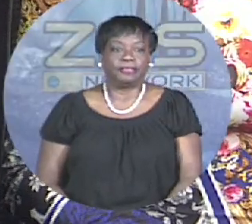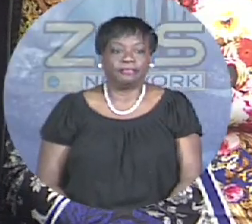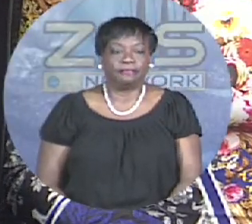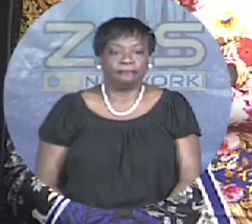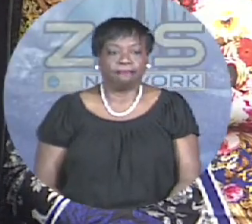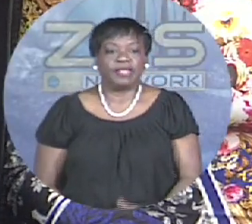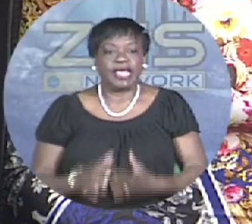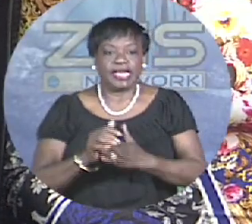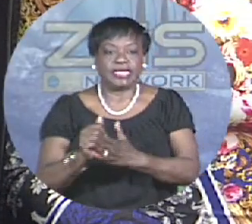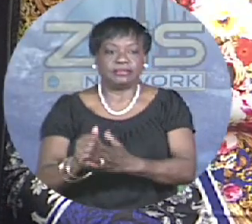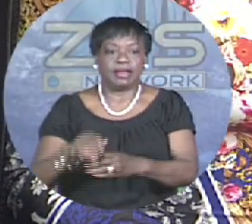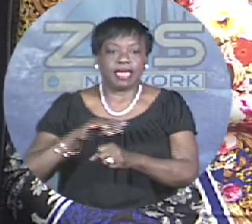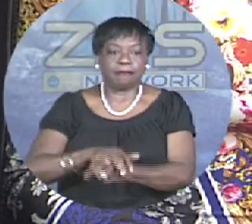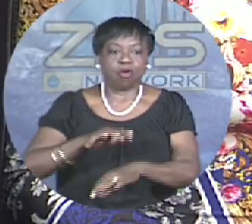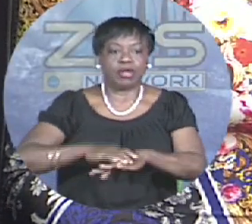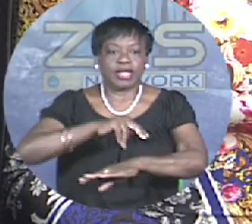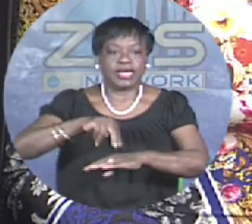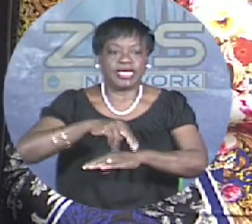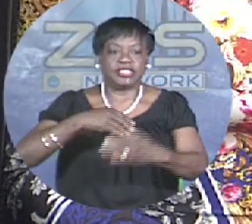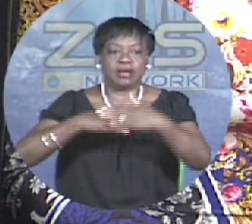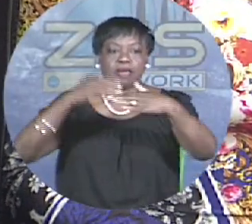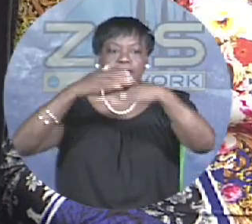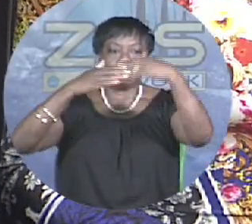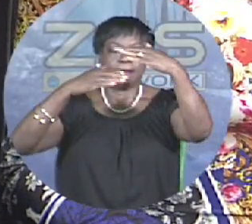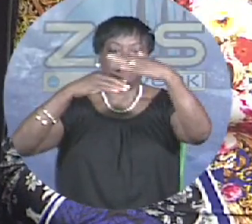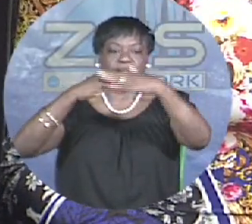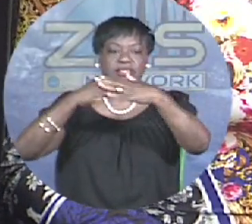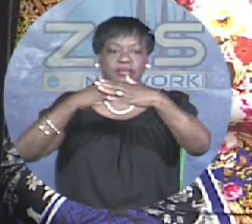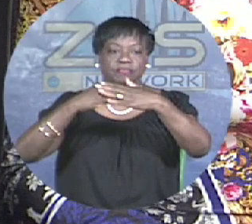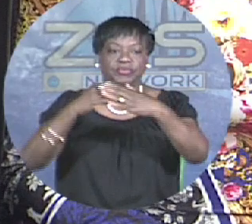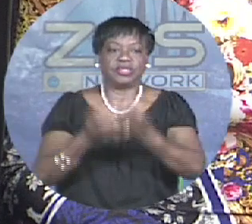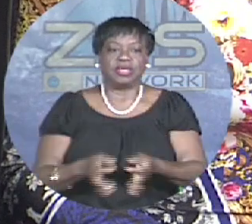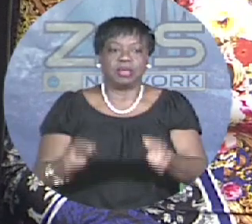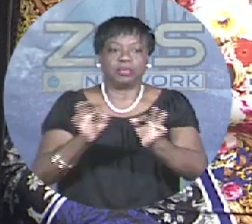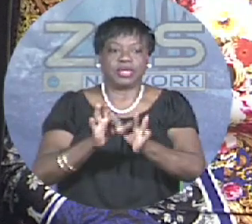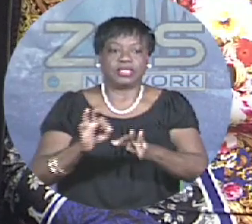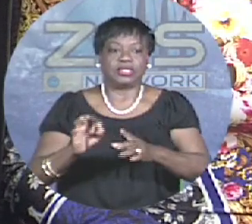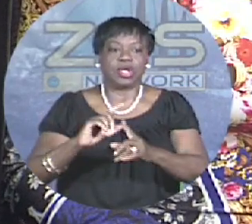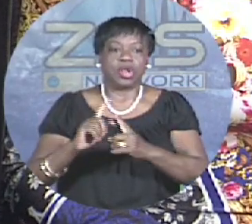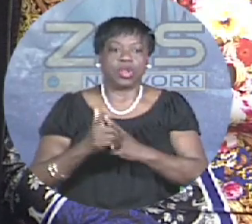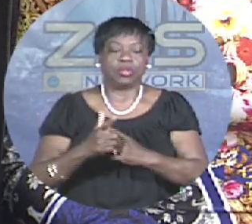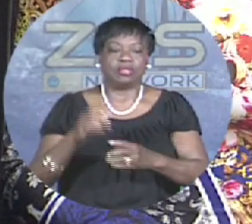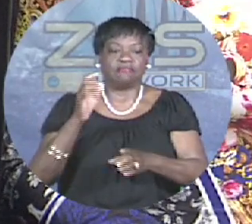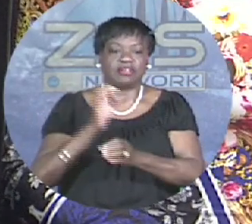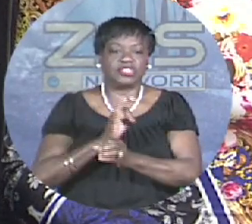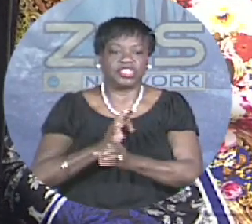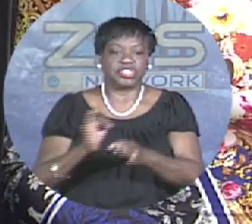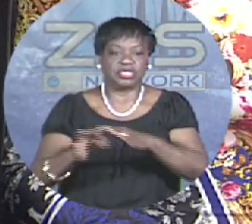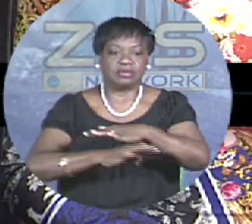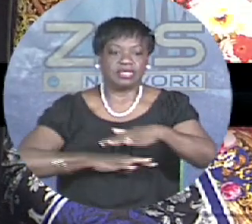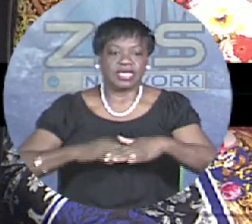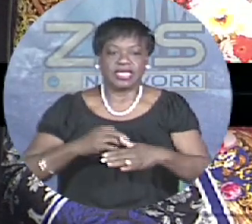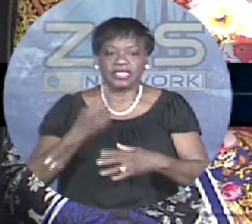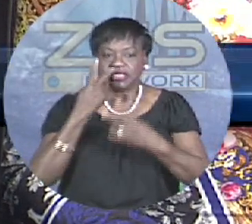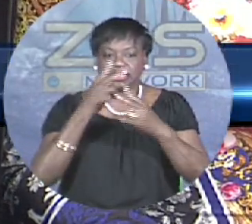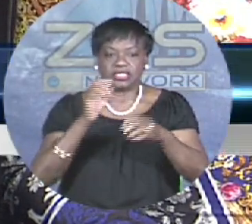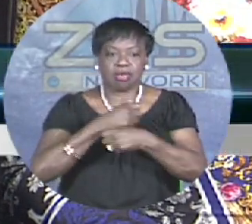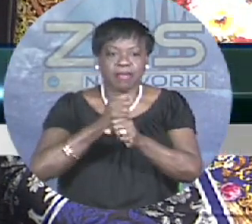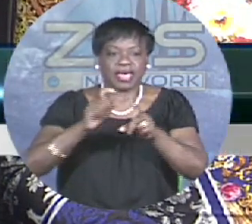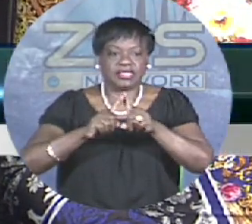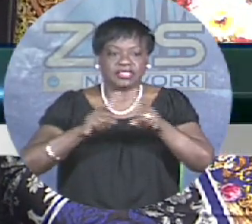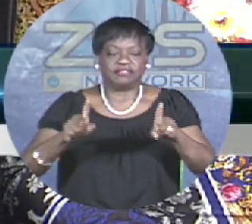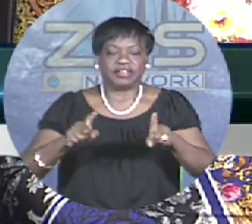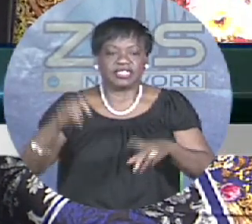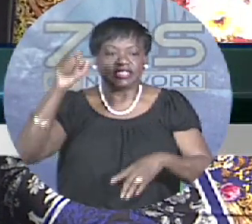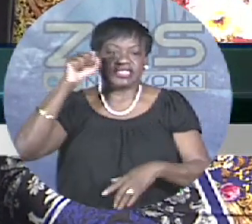Leadership and its impact on nation building highlighted as a local foundation seeks to make a difference. Good evening all, I'm C.S. Gatterley